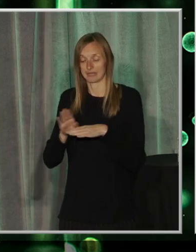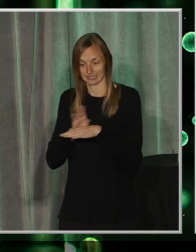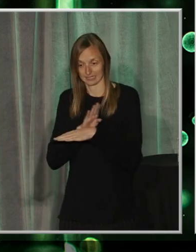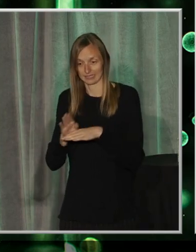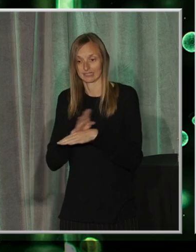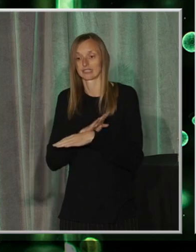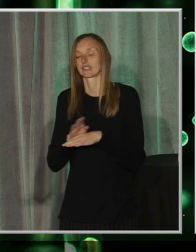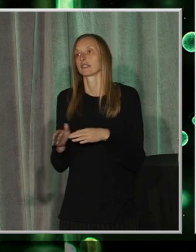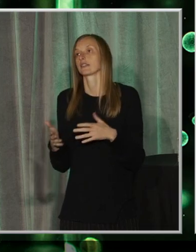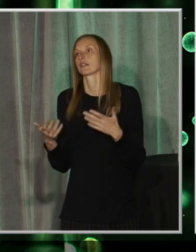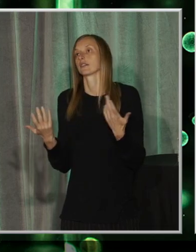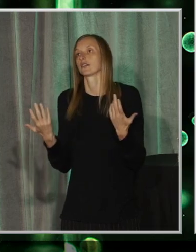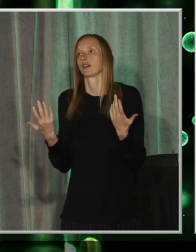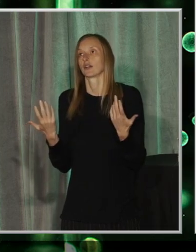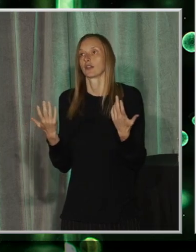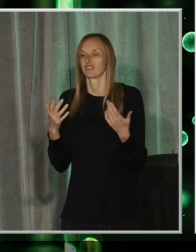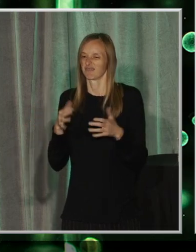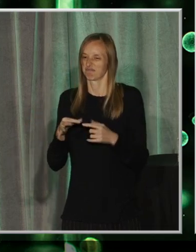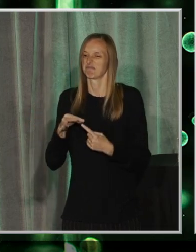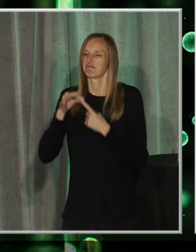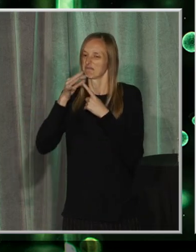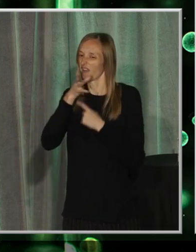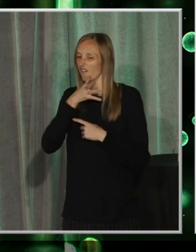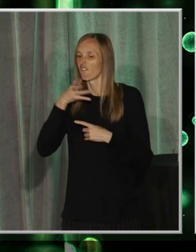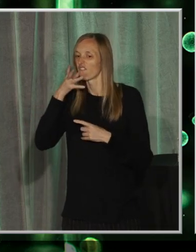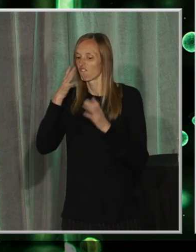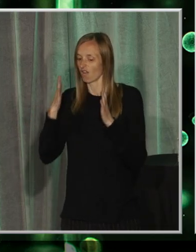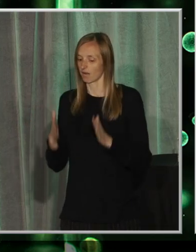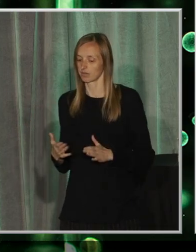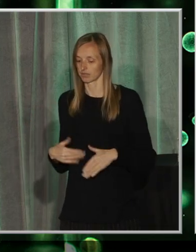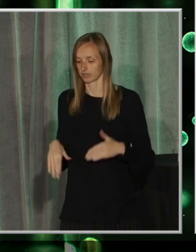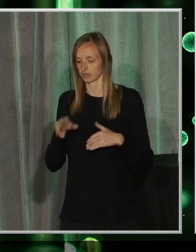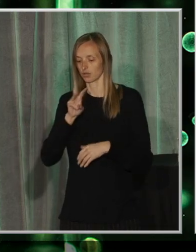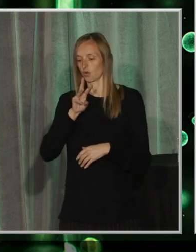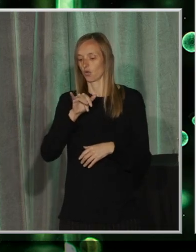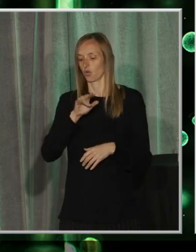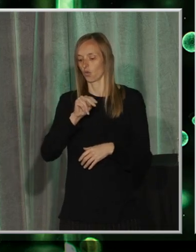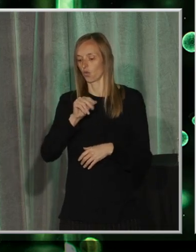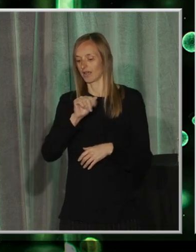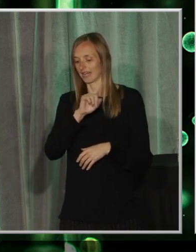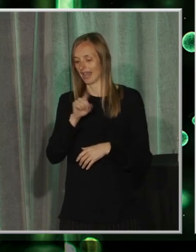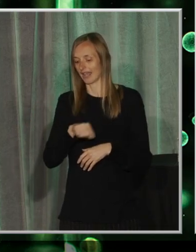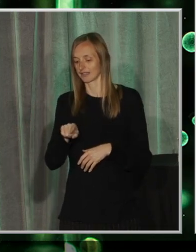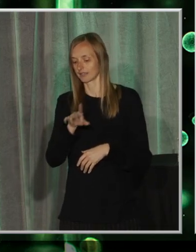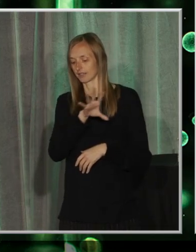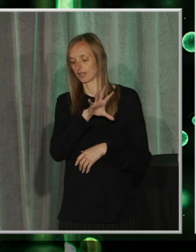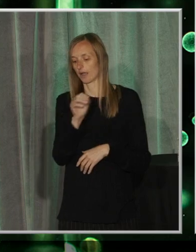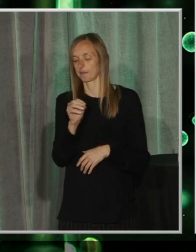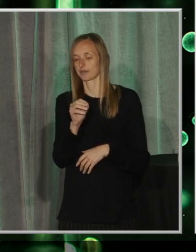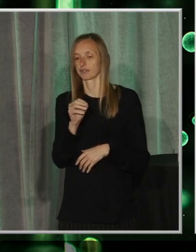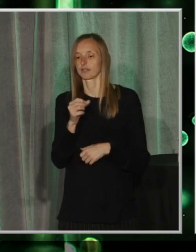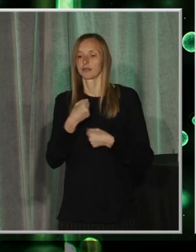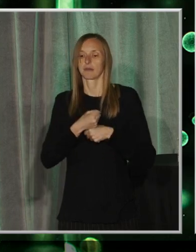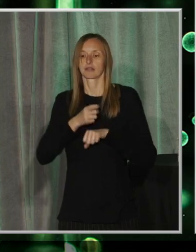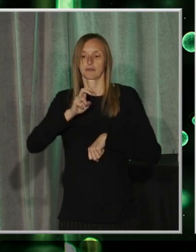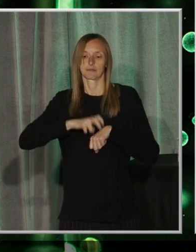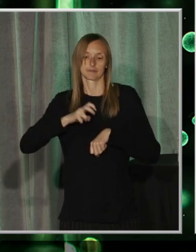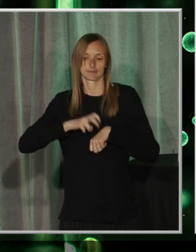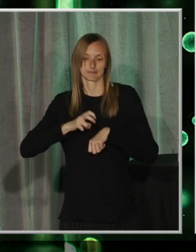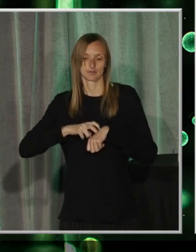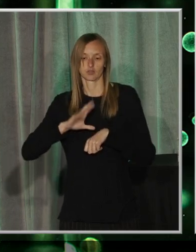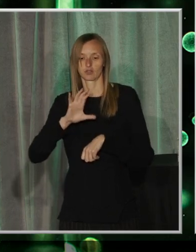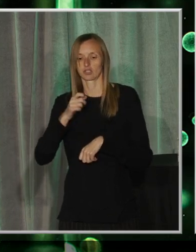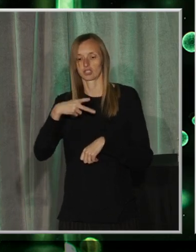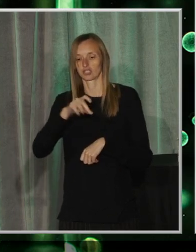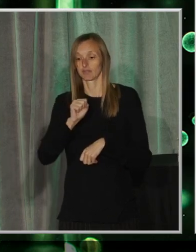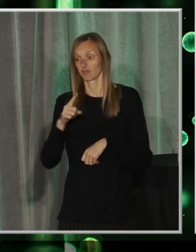I would say precisely farmers. Winners, which is a company that produces potato chips. I guess